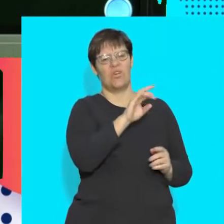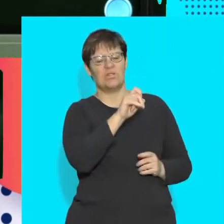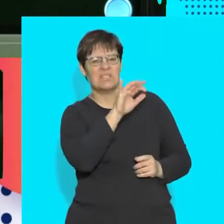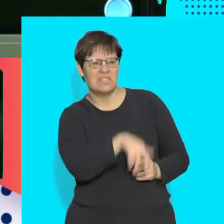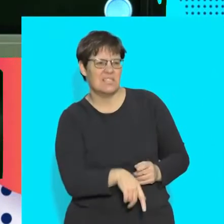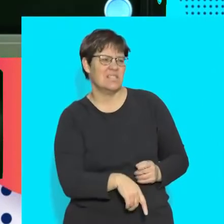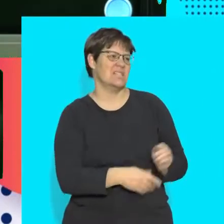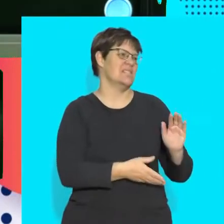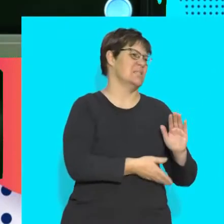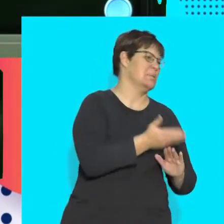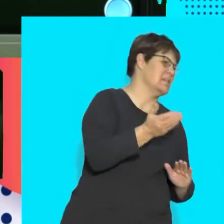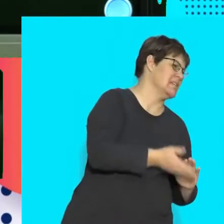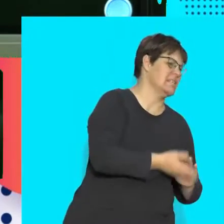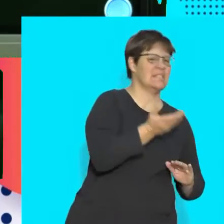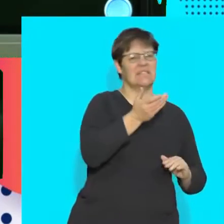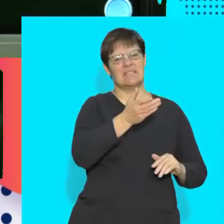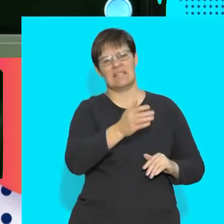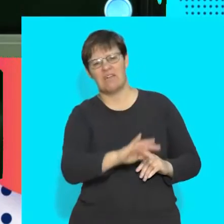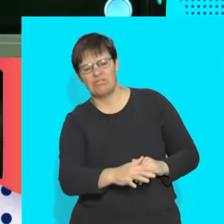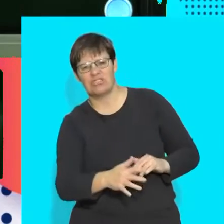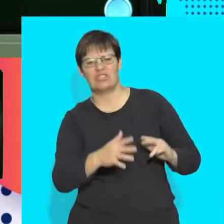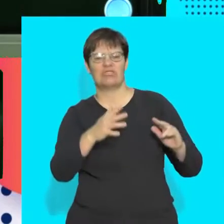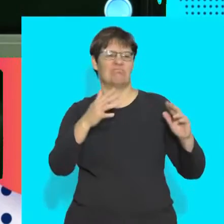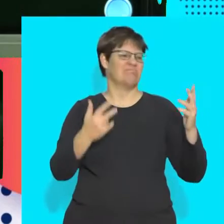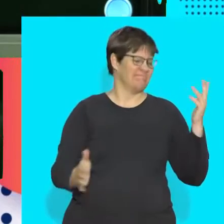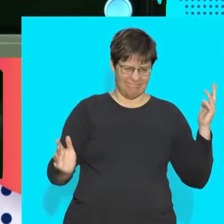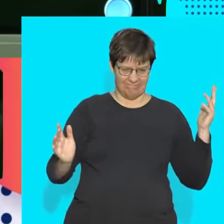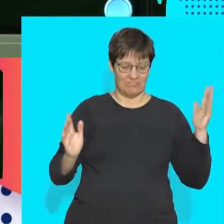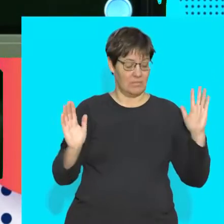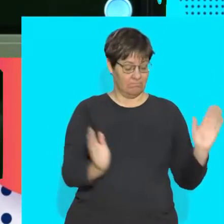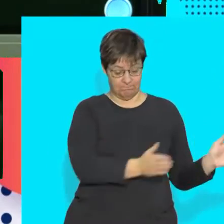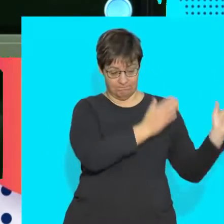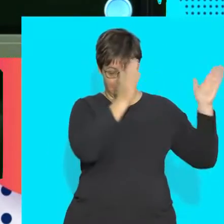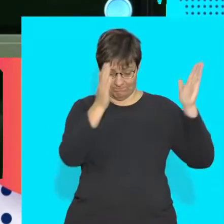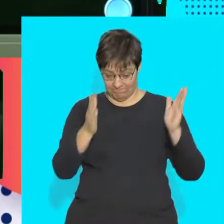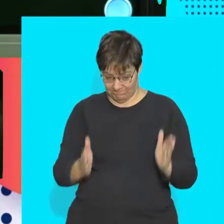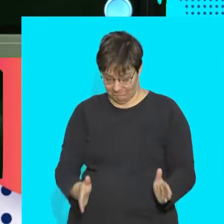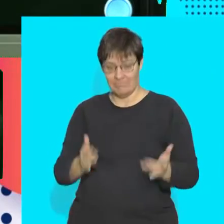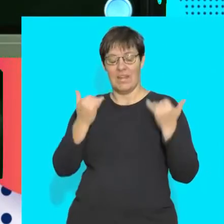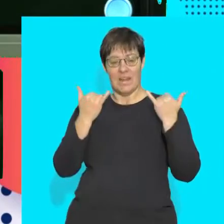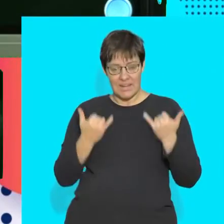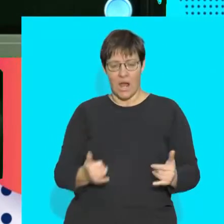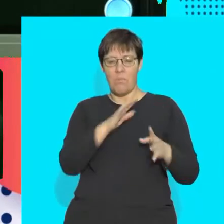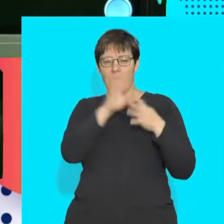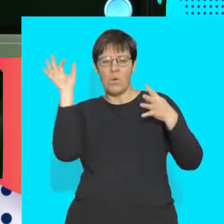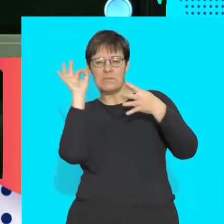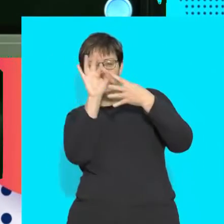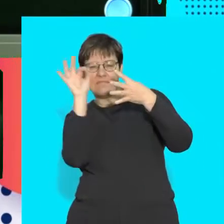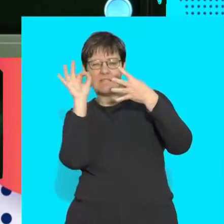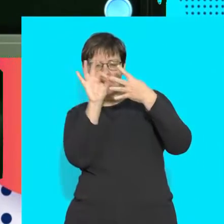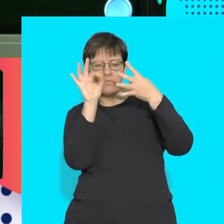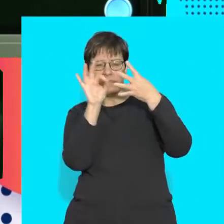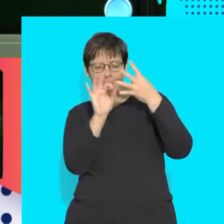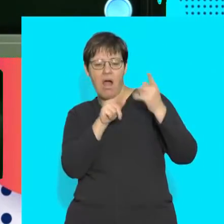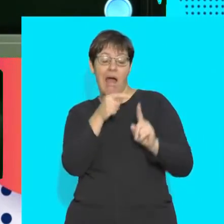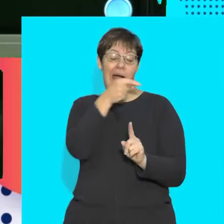speed, instantaneous. Now, let's get into the nitty-gritty, into the specifics, so that we